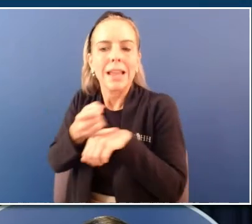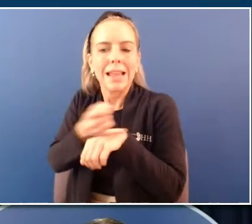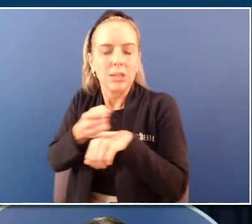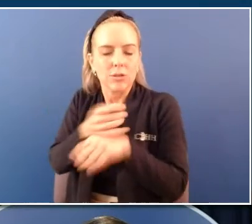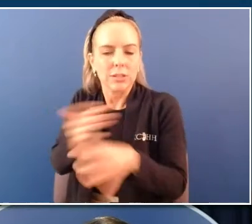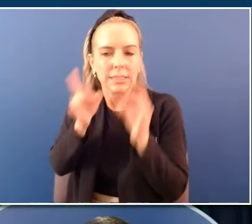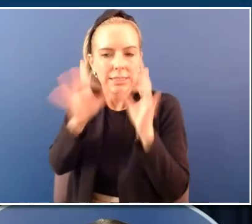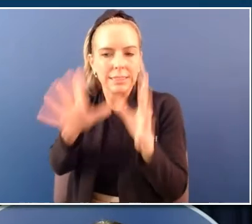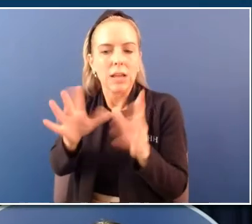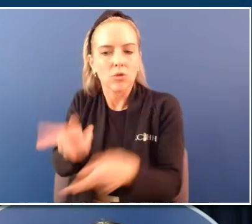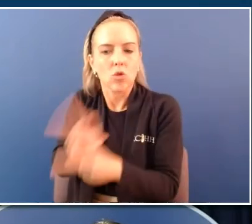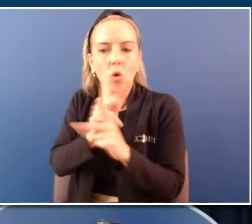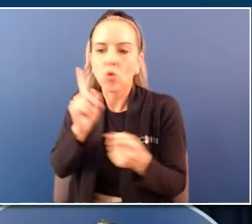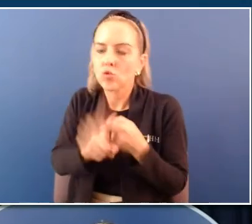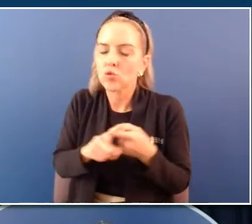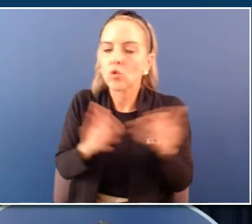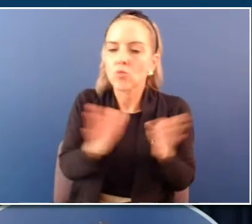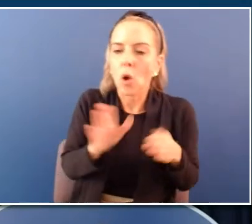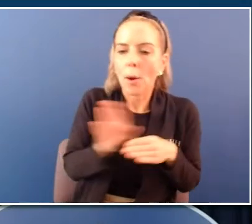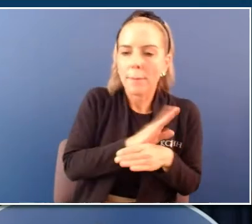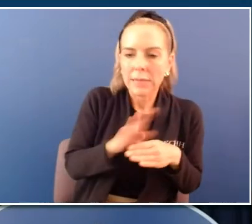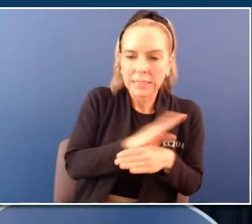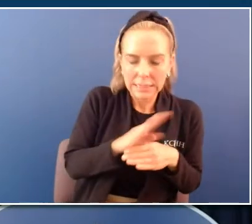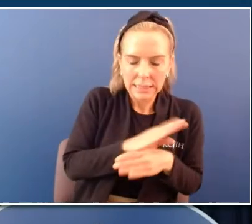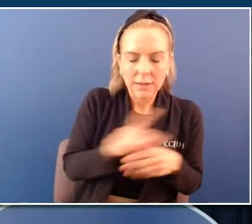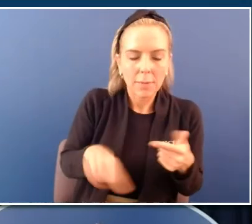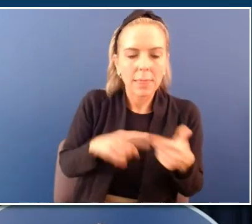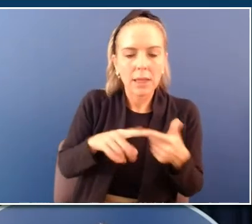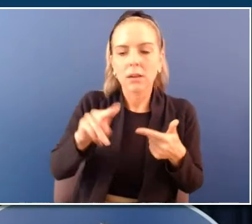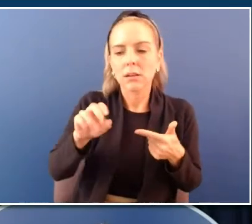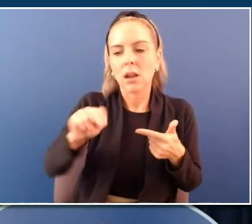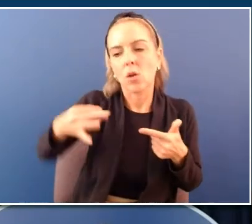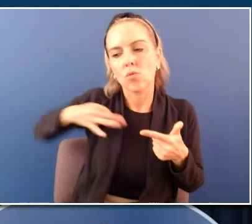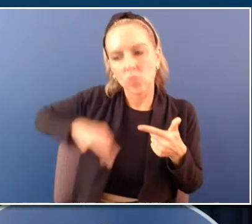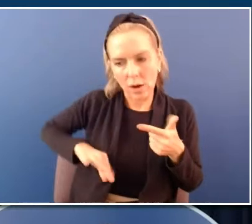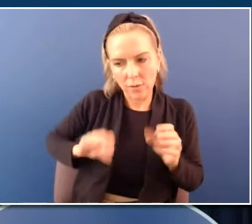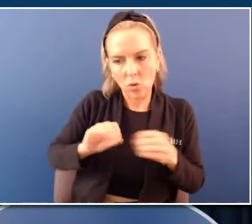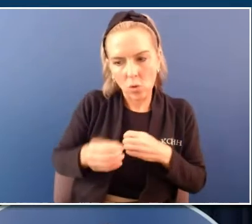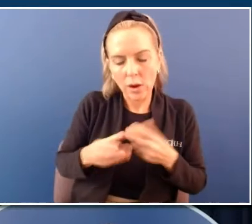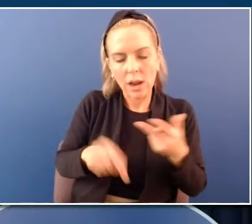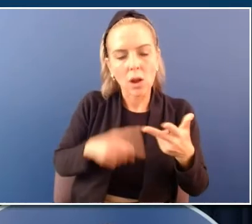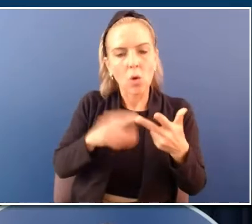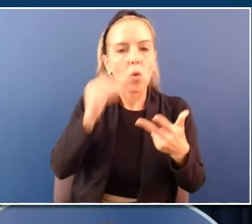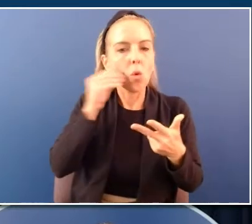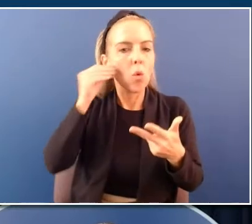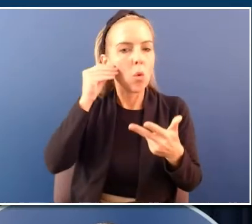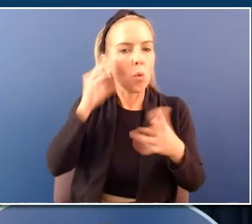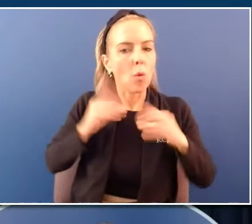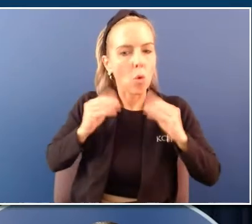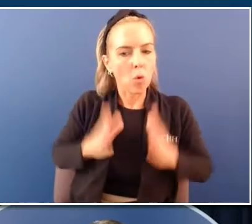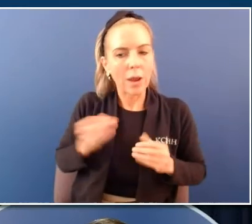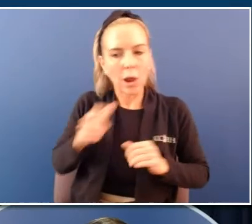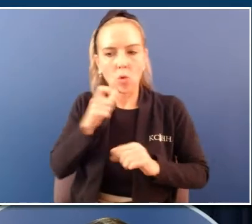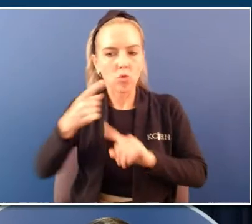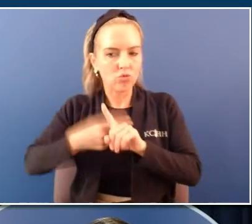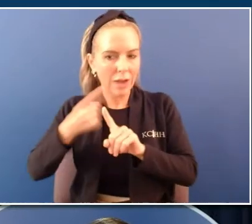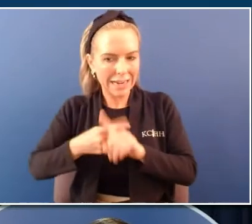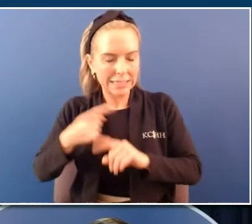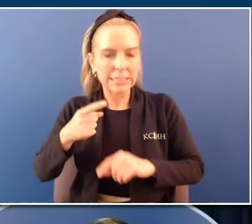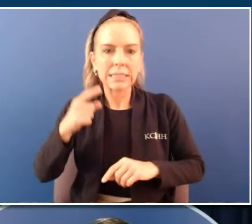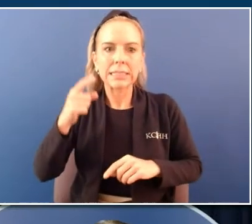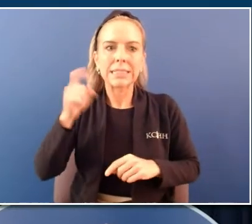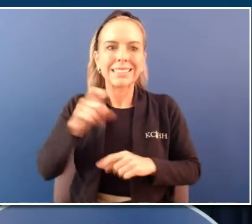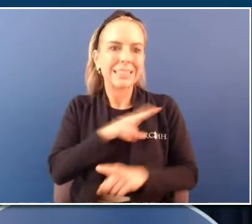businesses, nonprofit organizations, homeowners, and renters. The centers are open for the families in the 11 declared